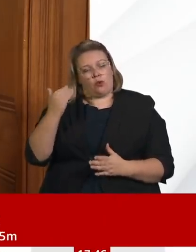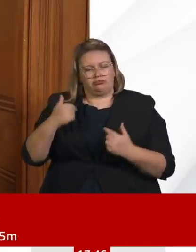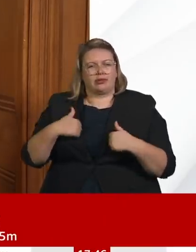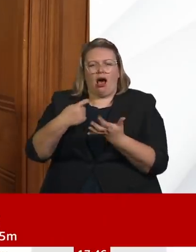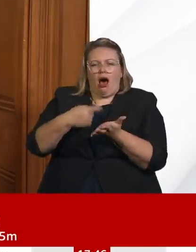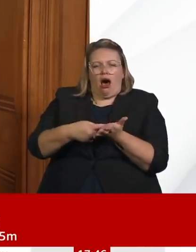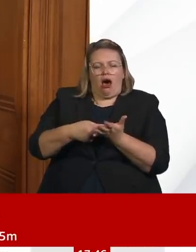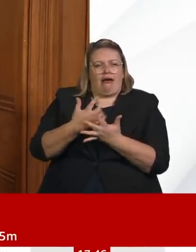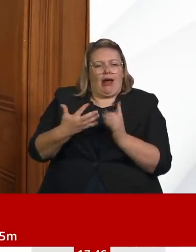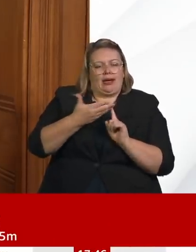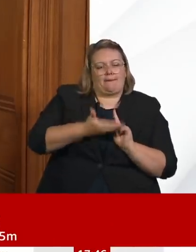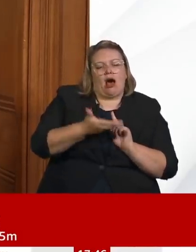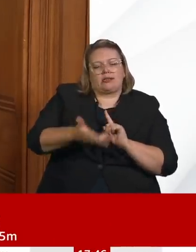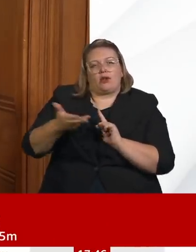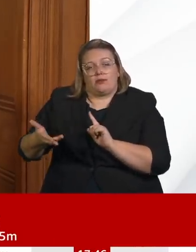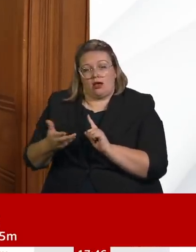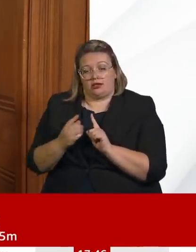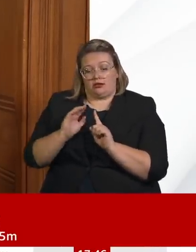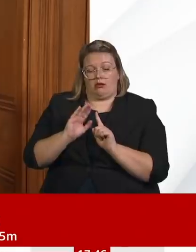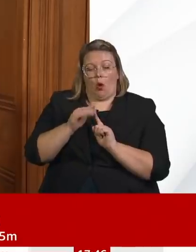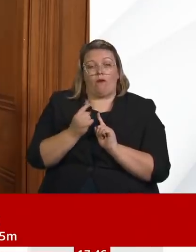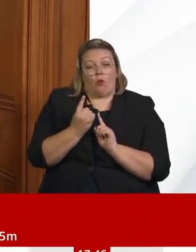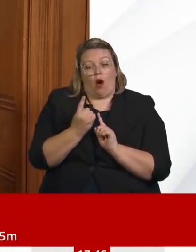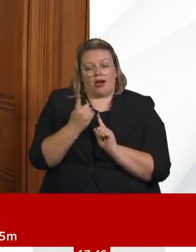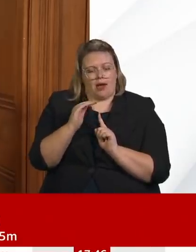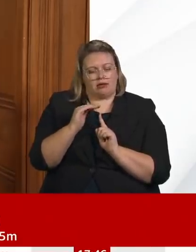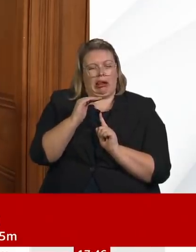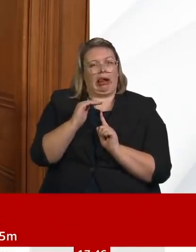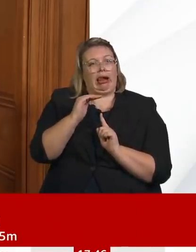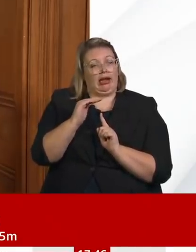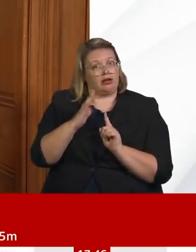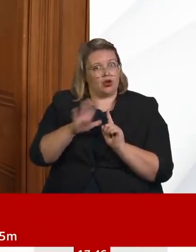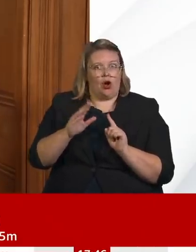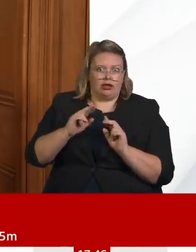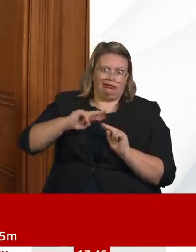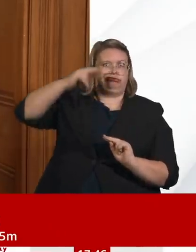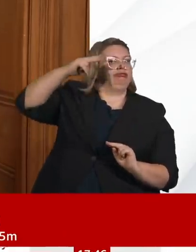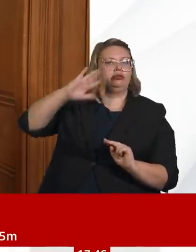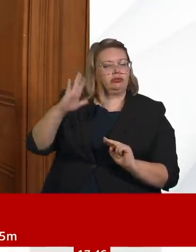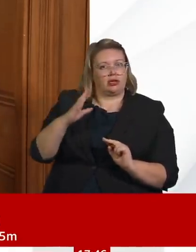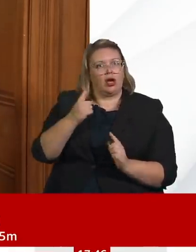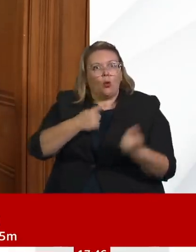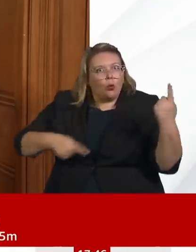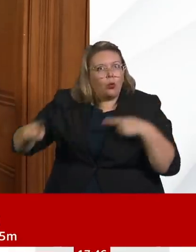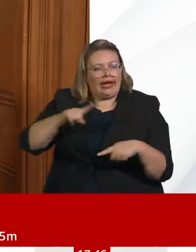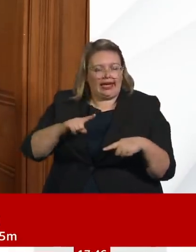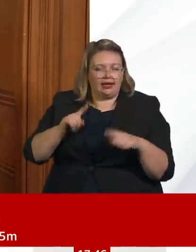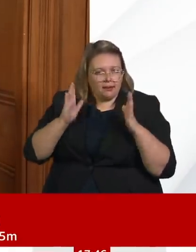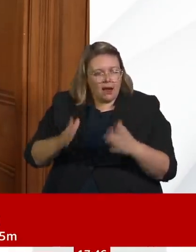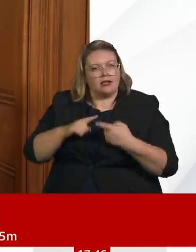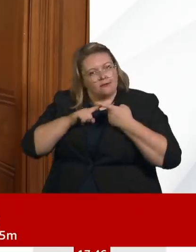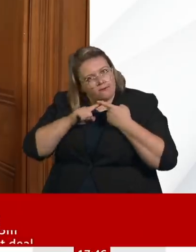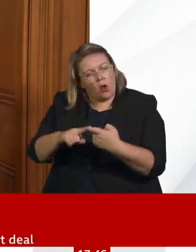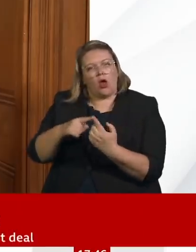1, but it's not that much above 1. And so if we all follow the guidance together and